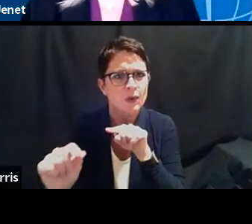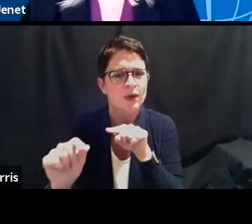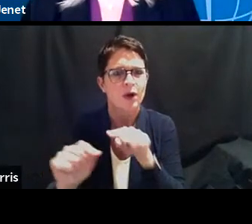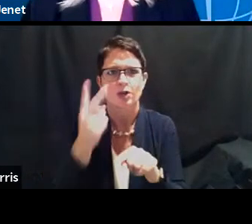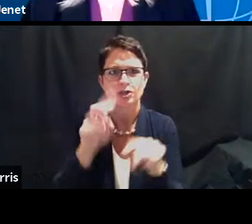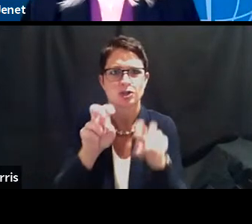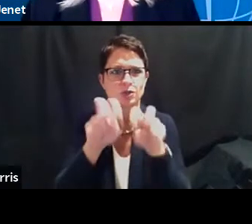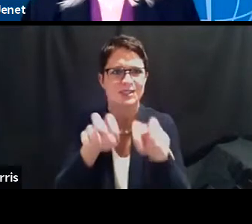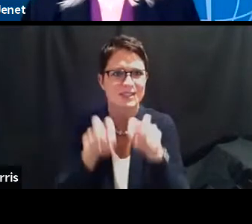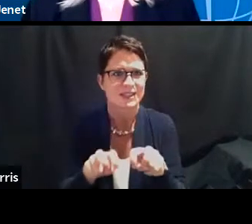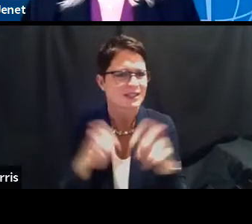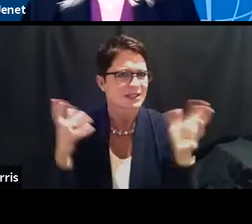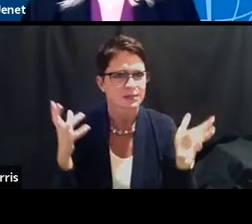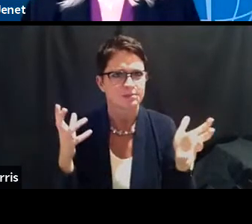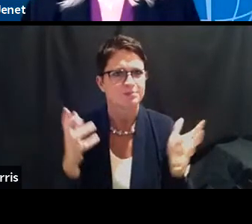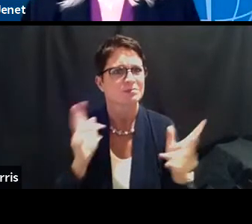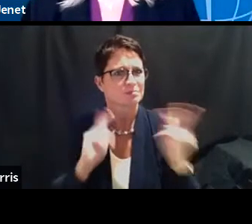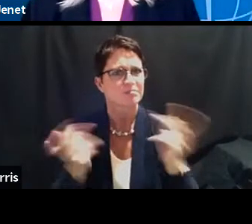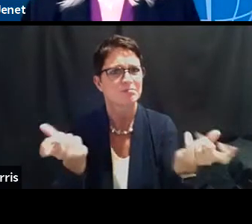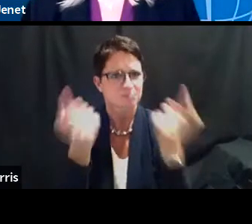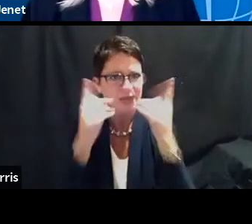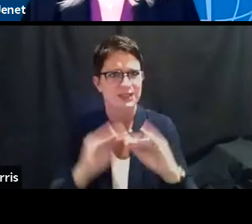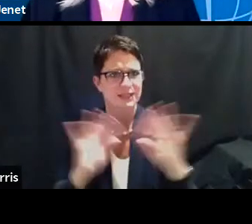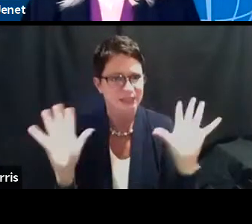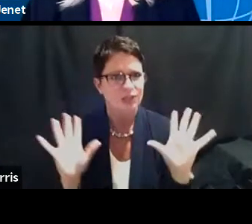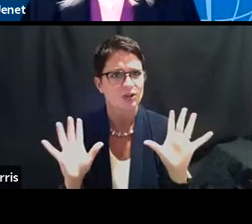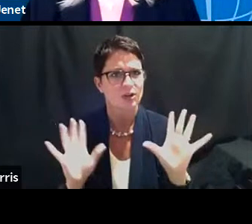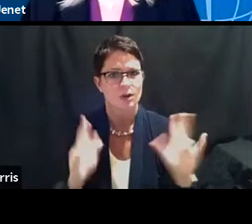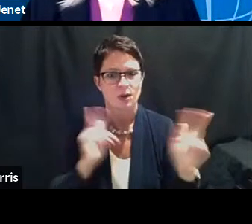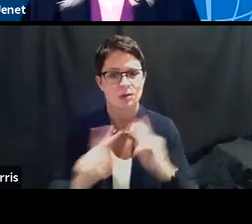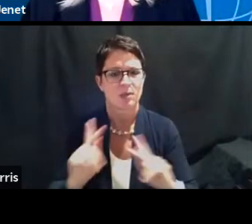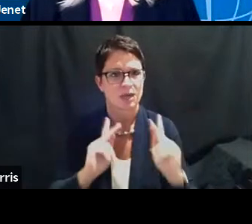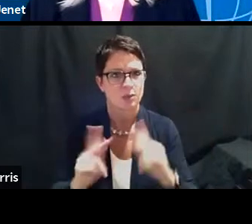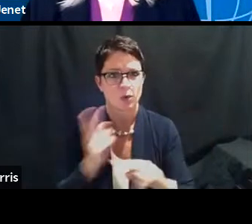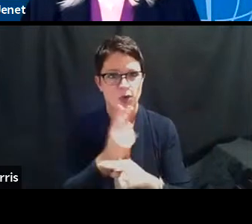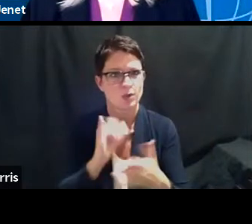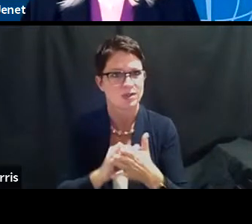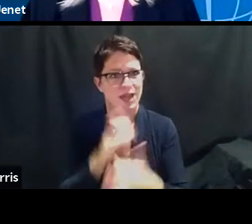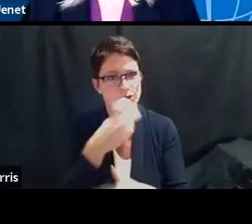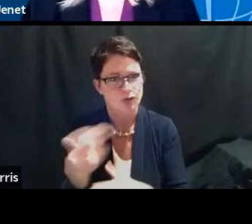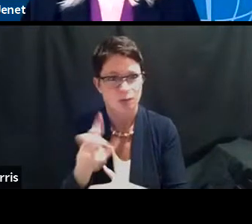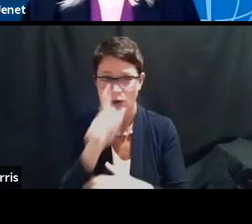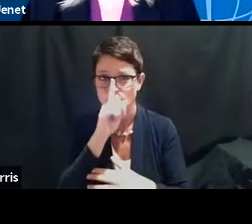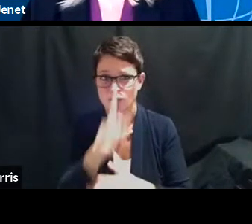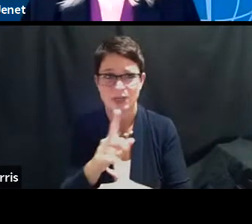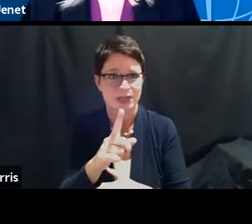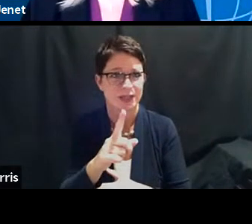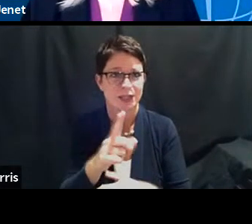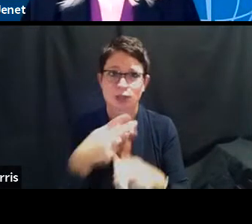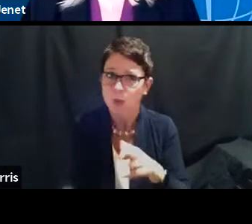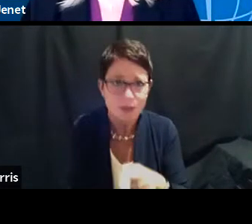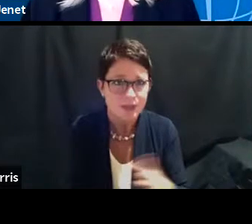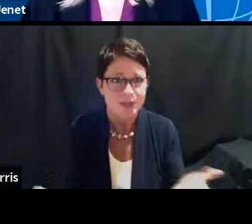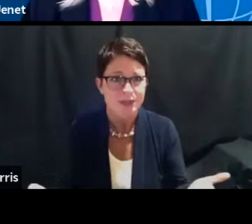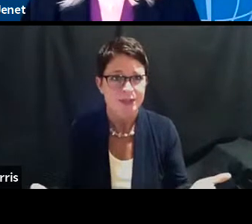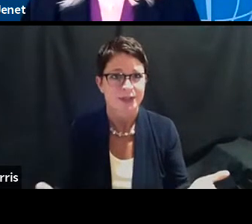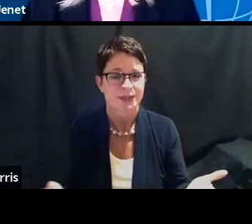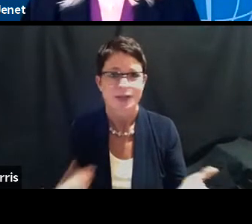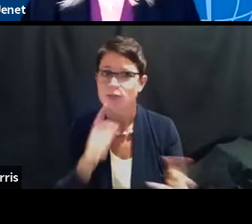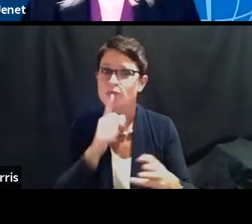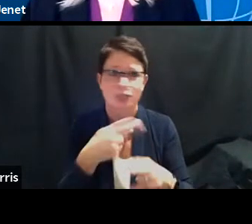2-seat rides, because everyone understands that the people mover portions of those trips are really freaking short.